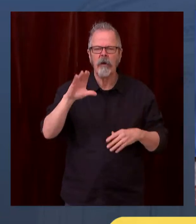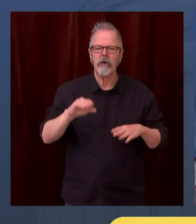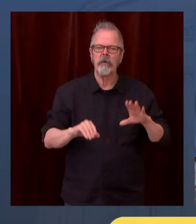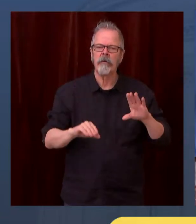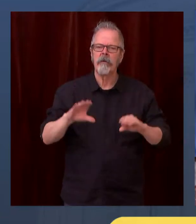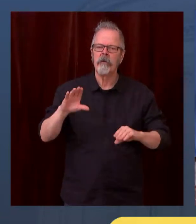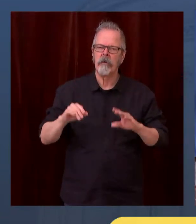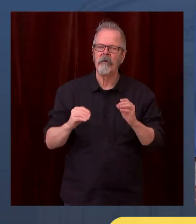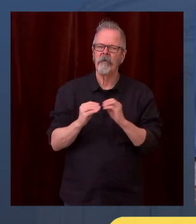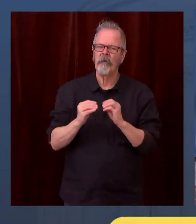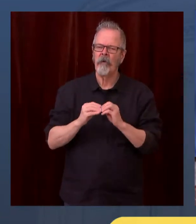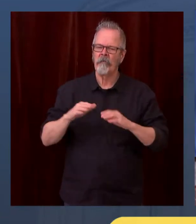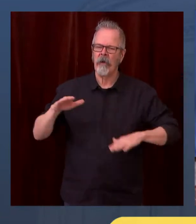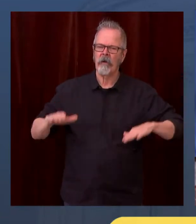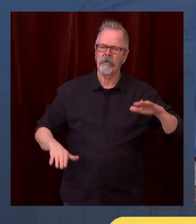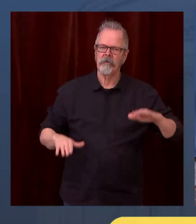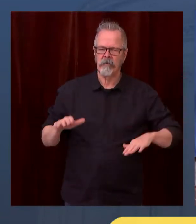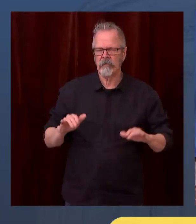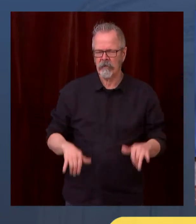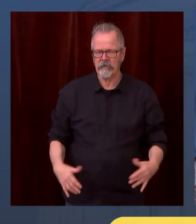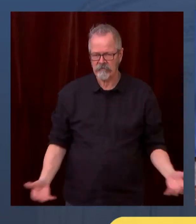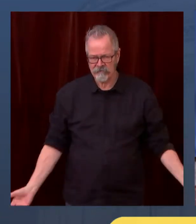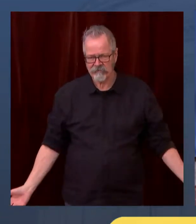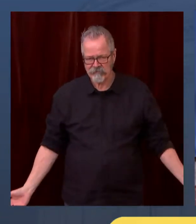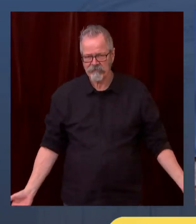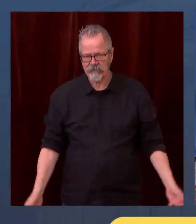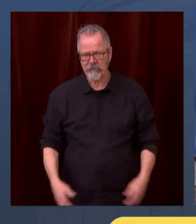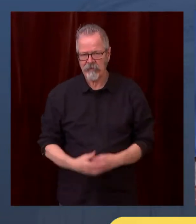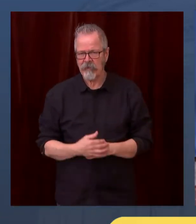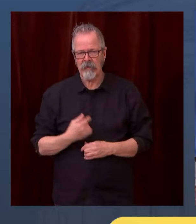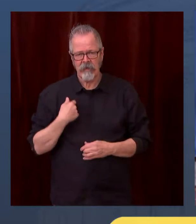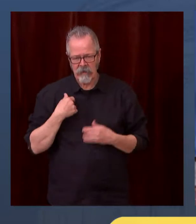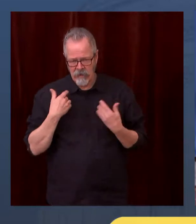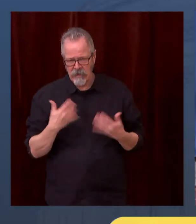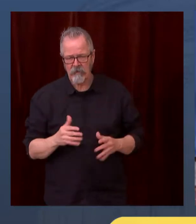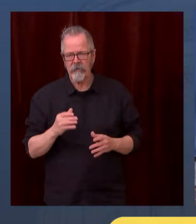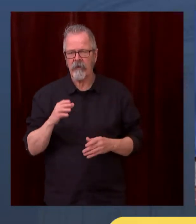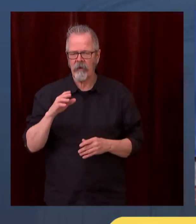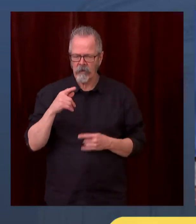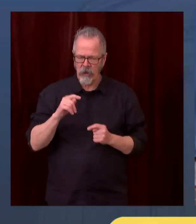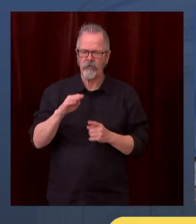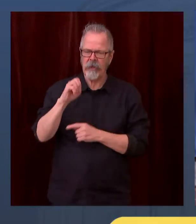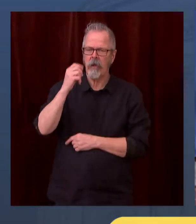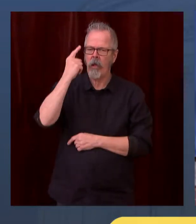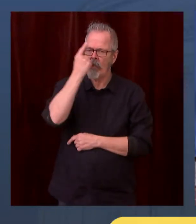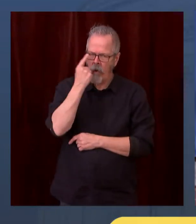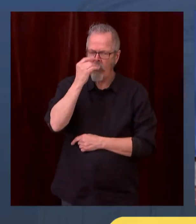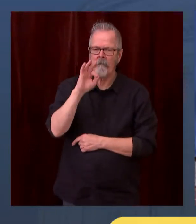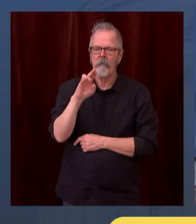So we'll try to be as cognizant as possible. So far, it's been pretty successful.